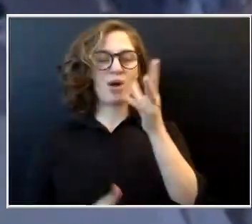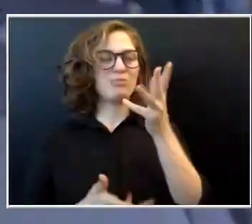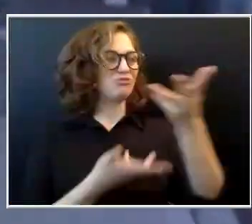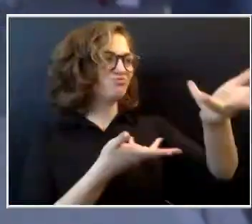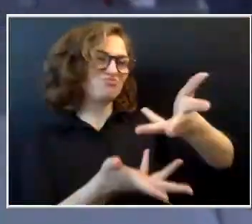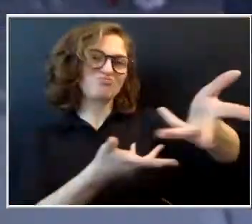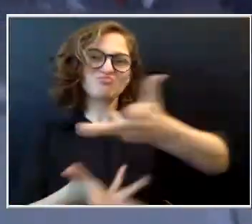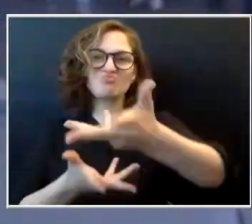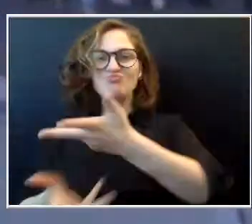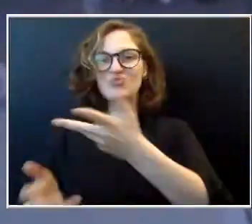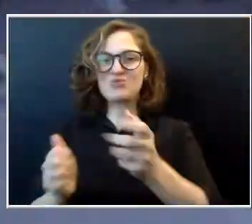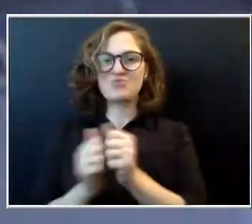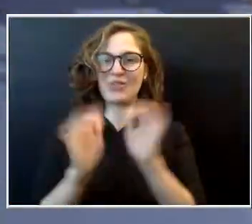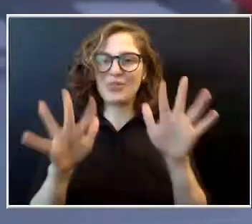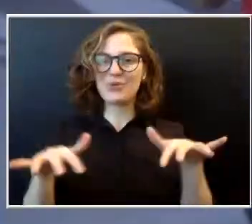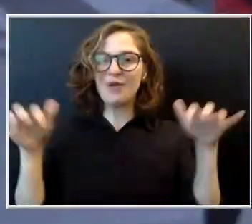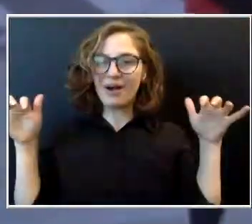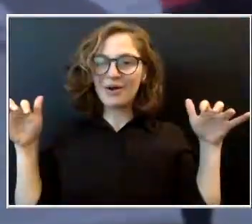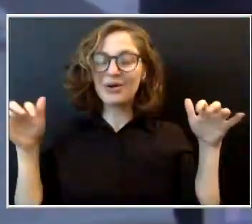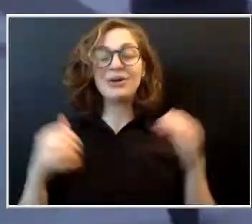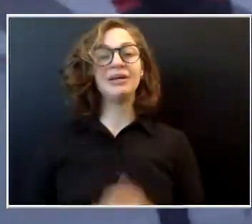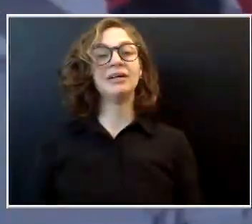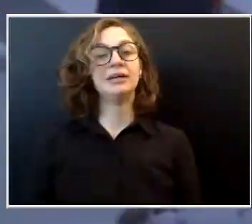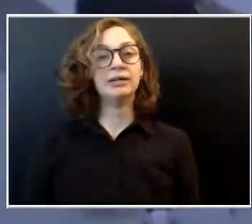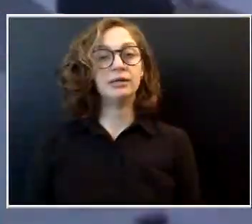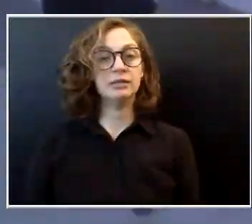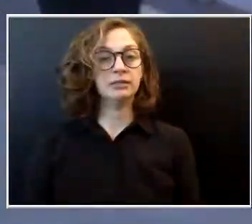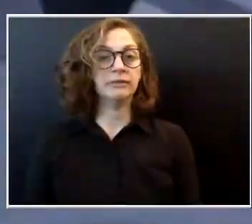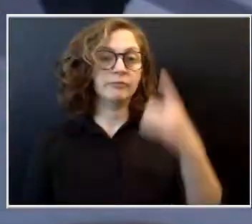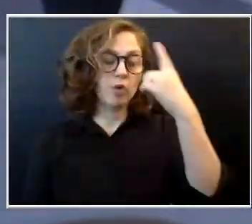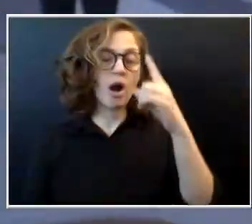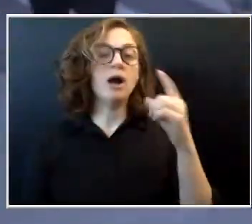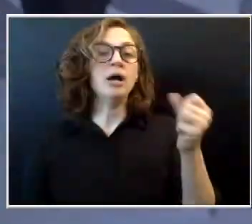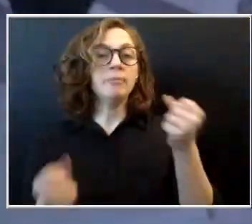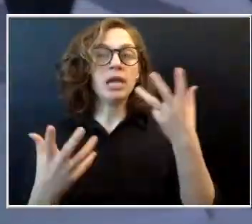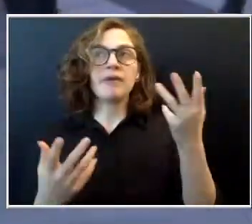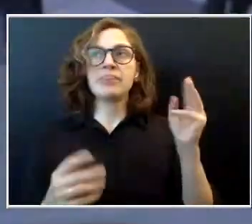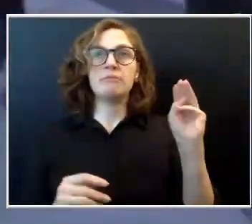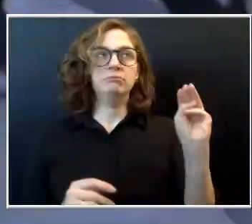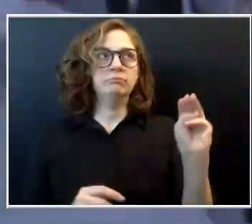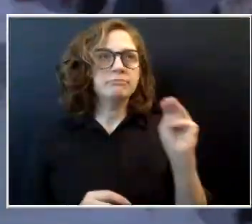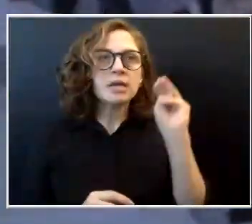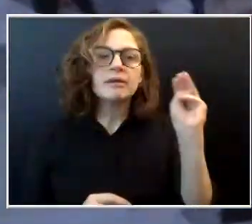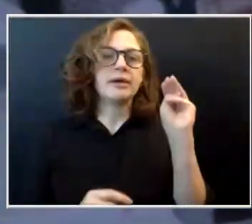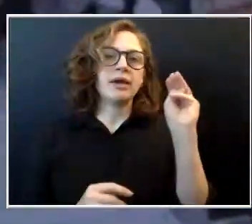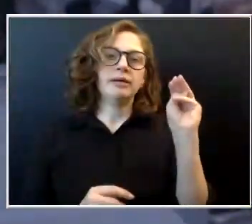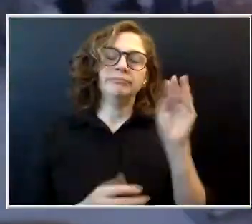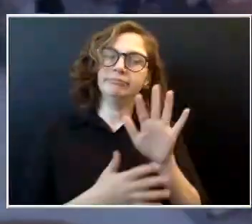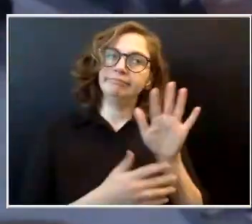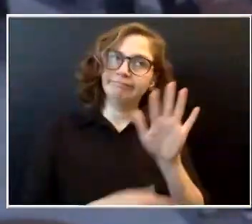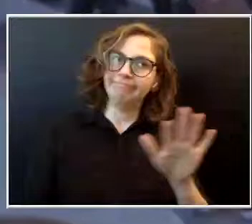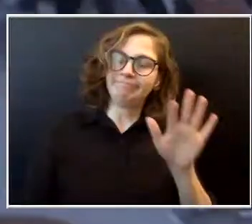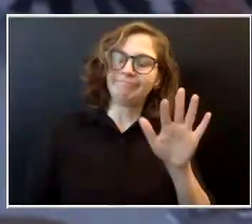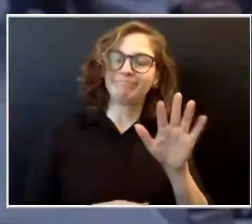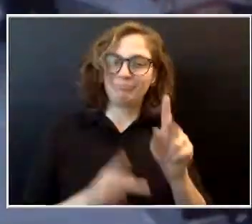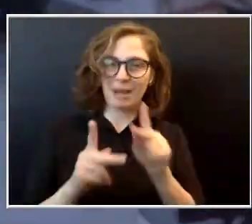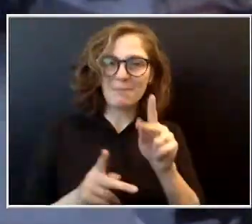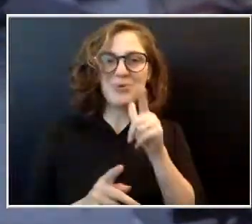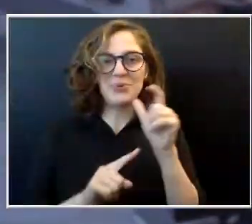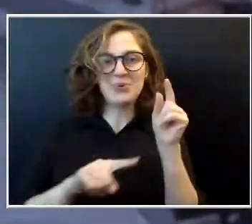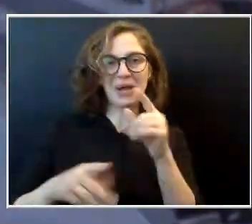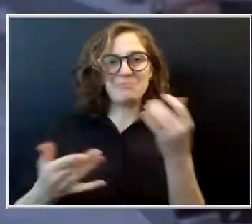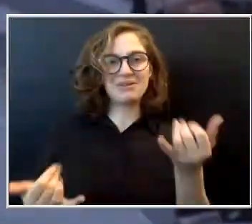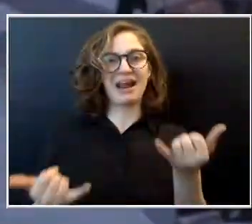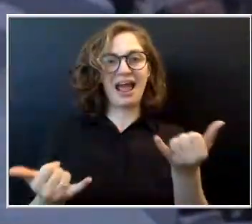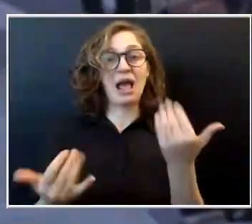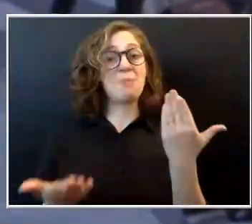for many of the million or so people who might come today, they may not have ever been to a Chiefs game,